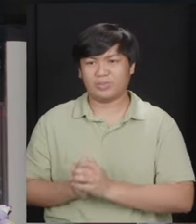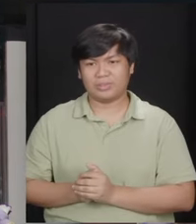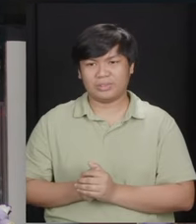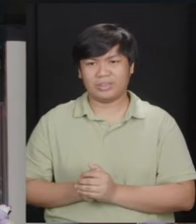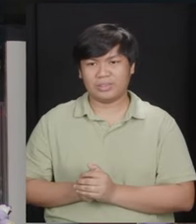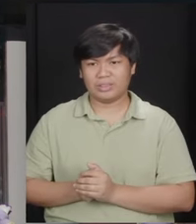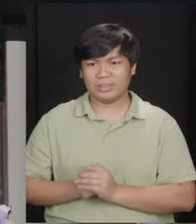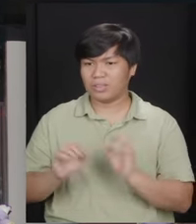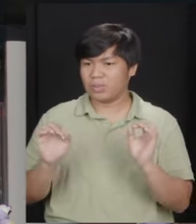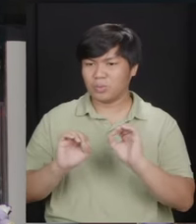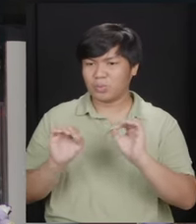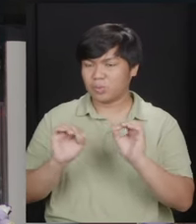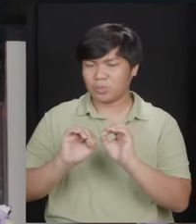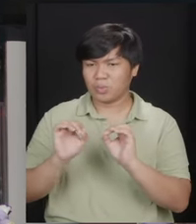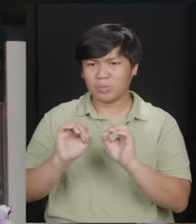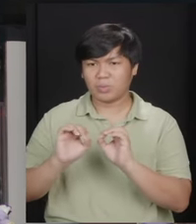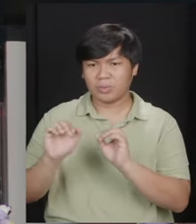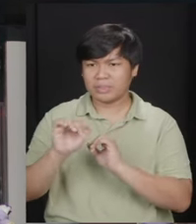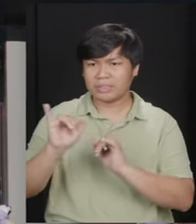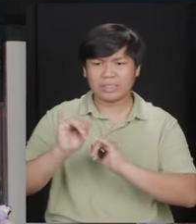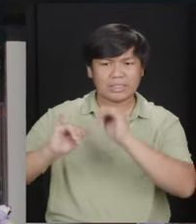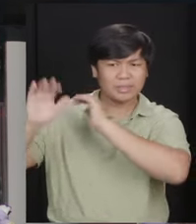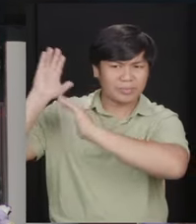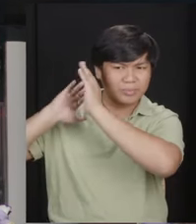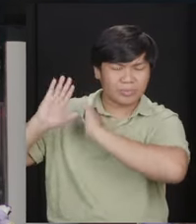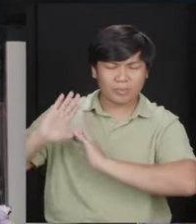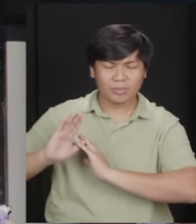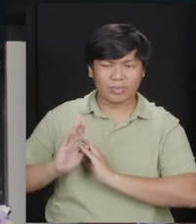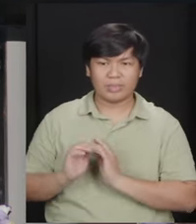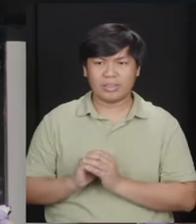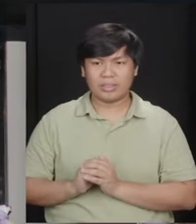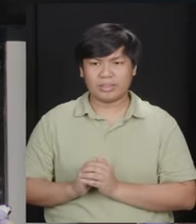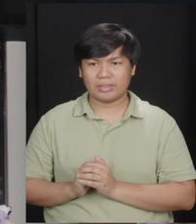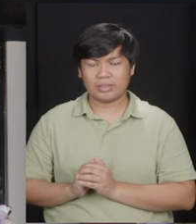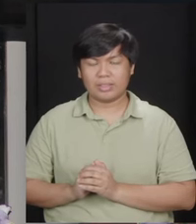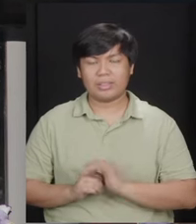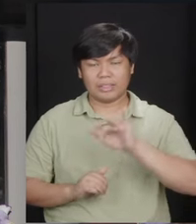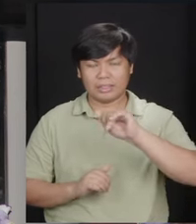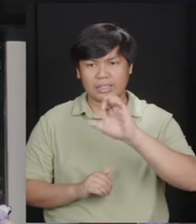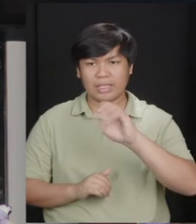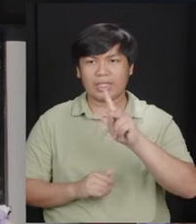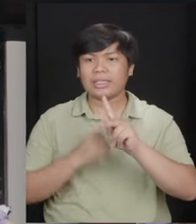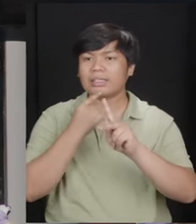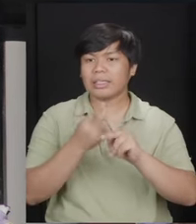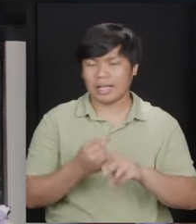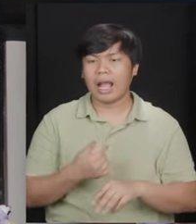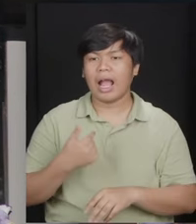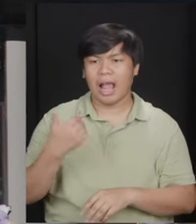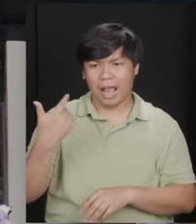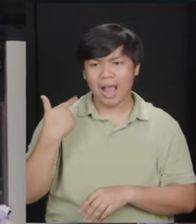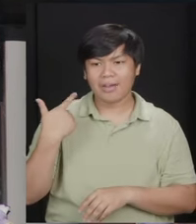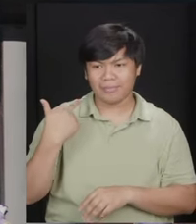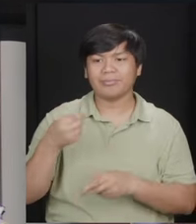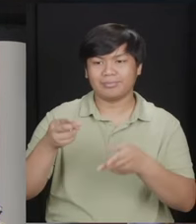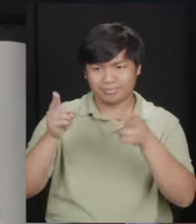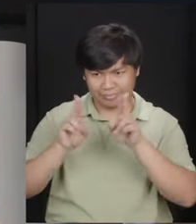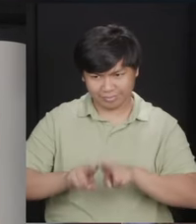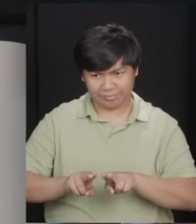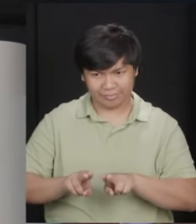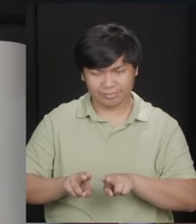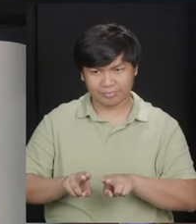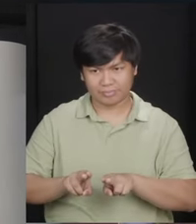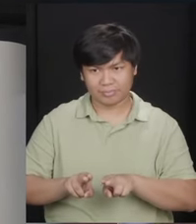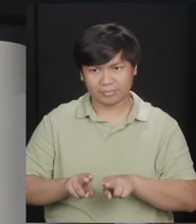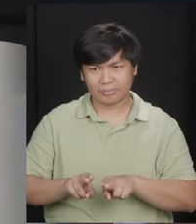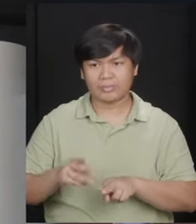"There's been no precedent for this. I cannot allow this." And Jack said, "Your Honor, there has been a